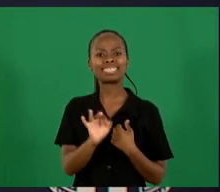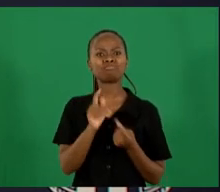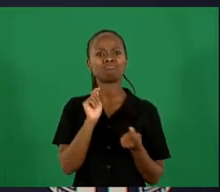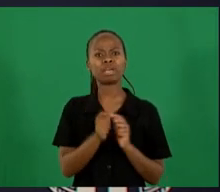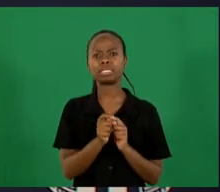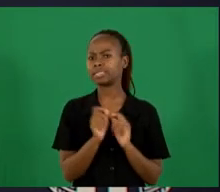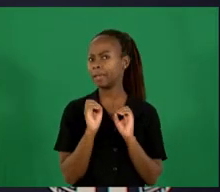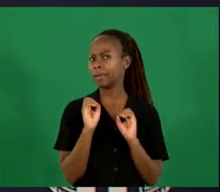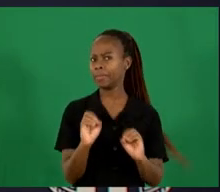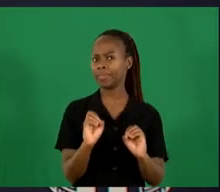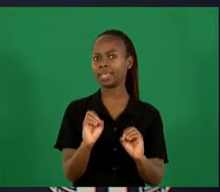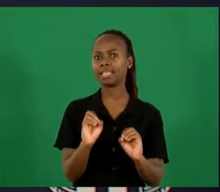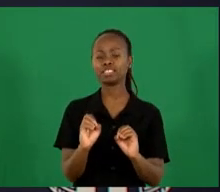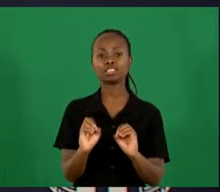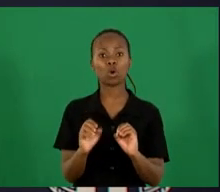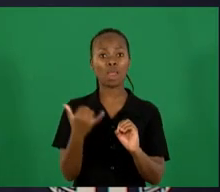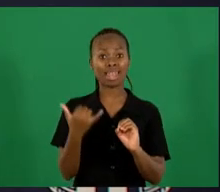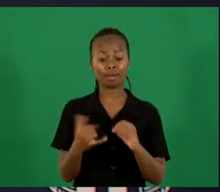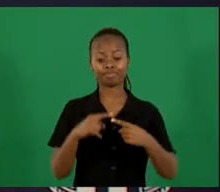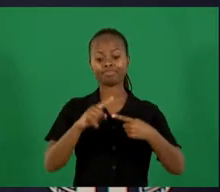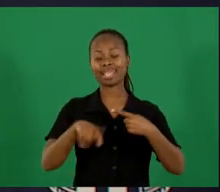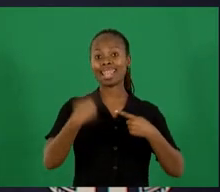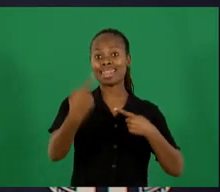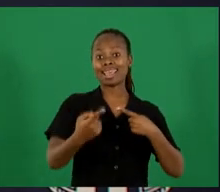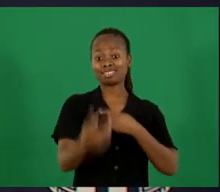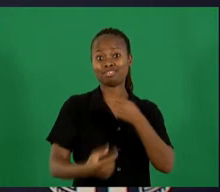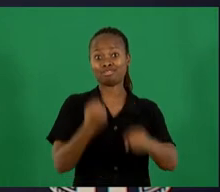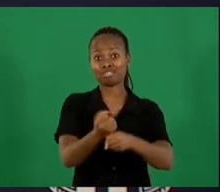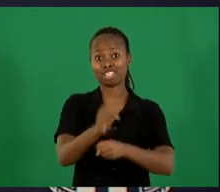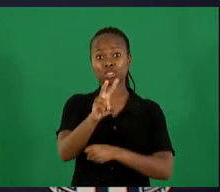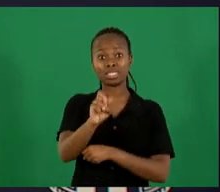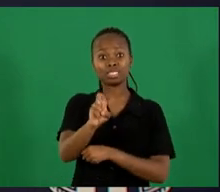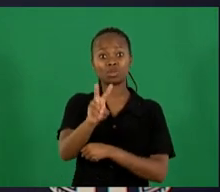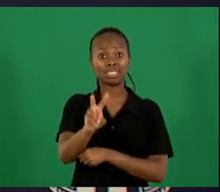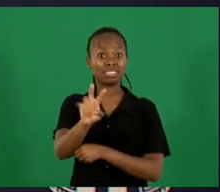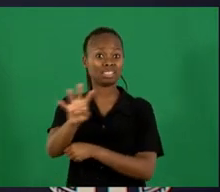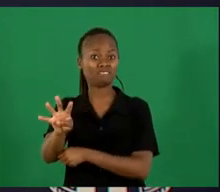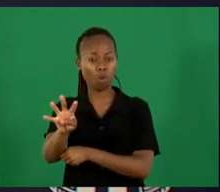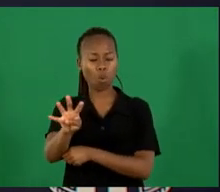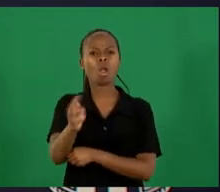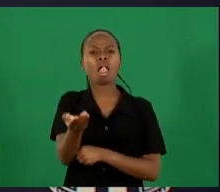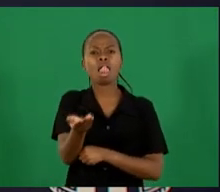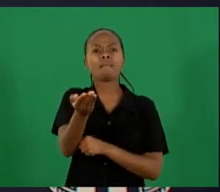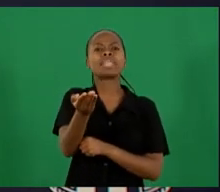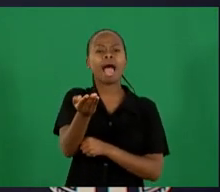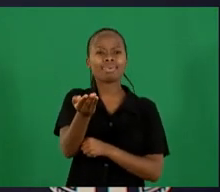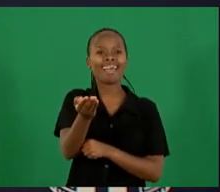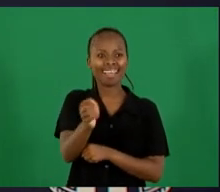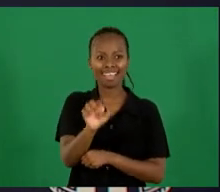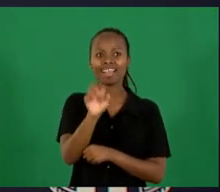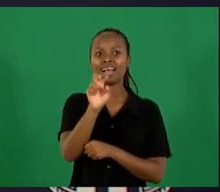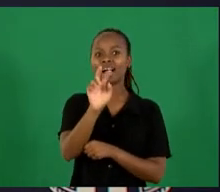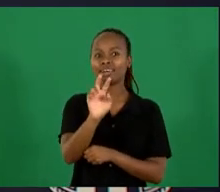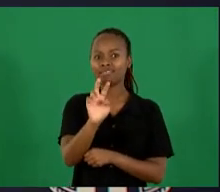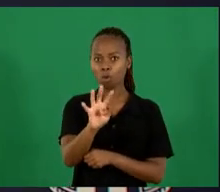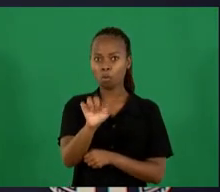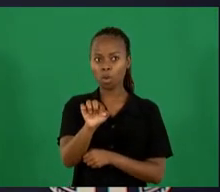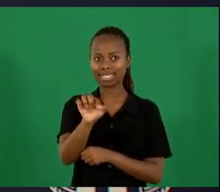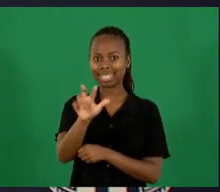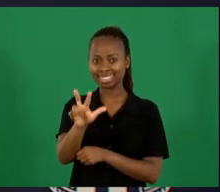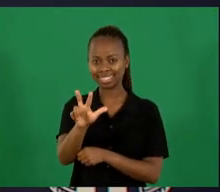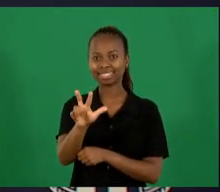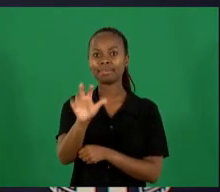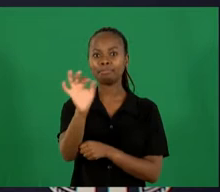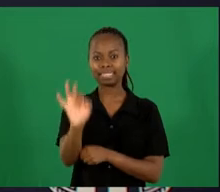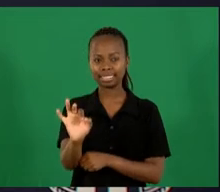at 4.8% for 2024. In 2025, we still expect headline inflation